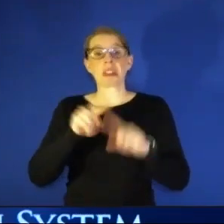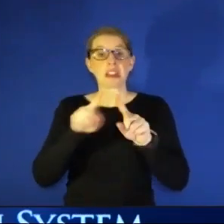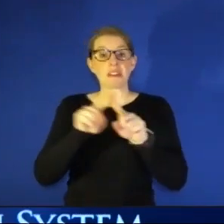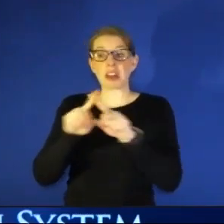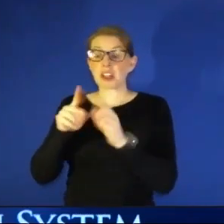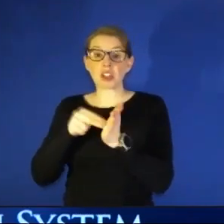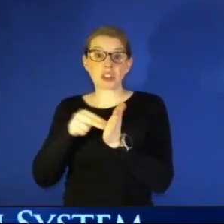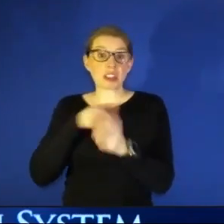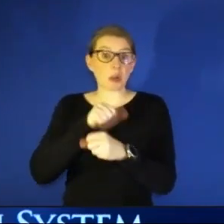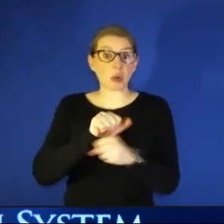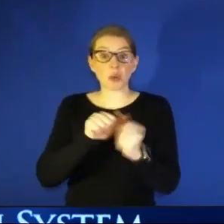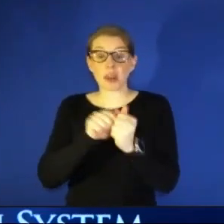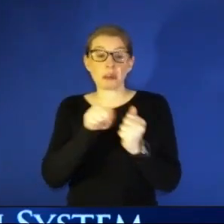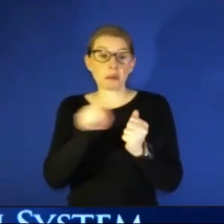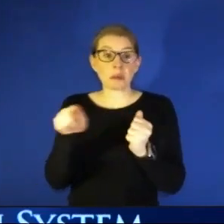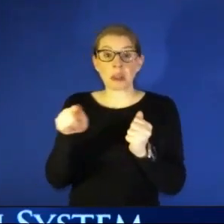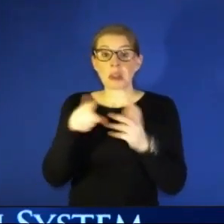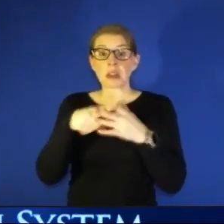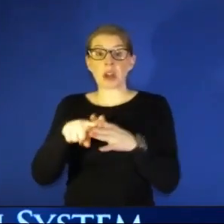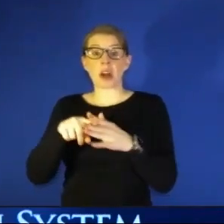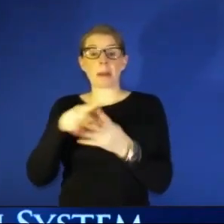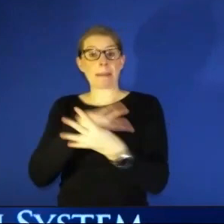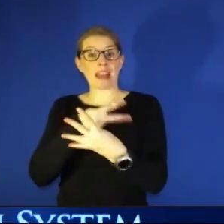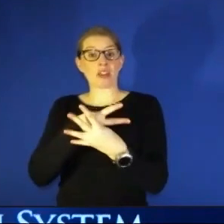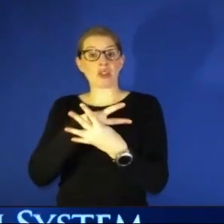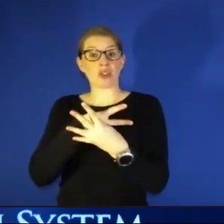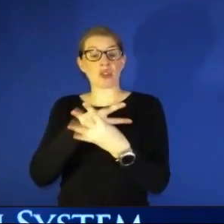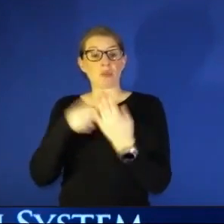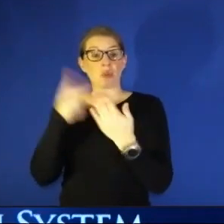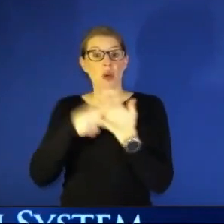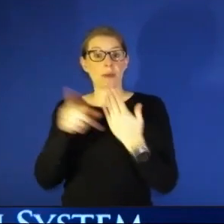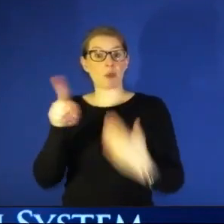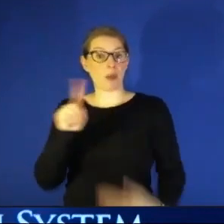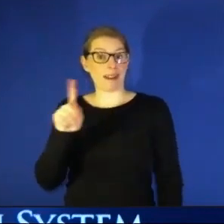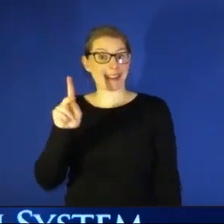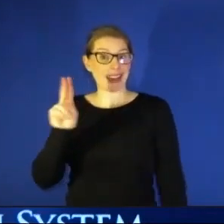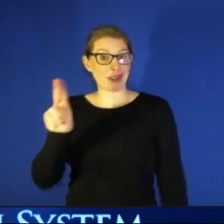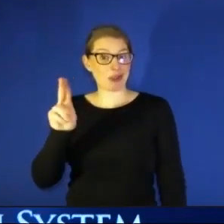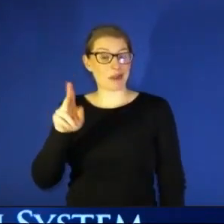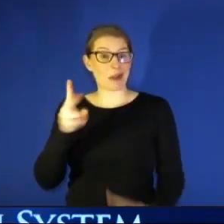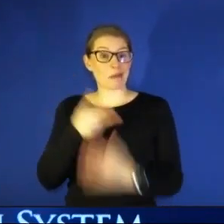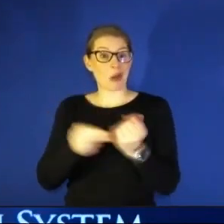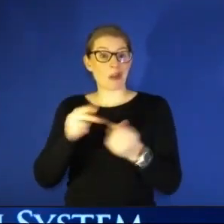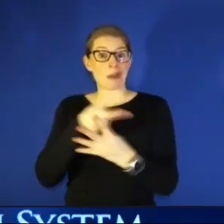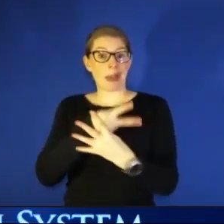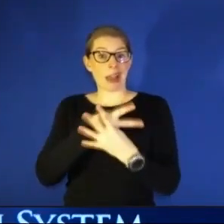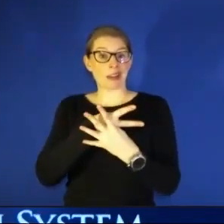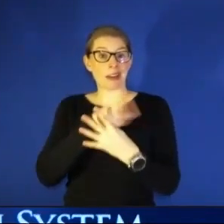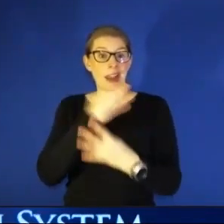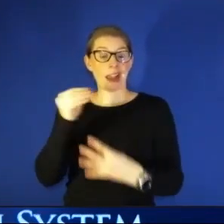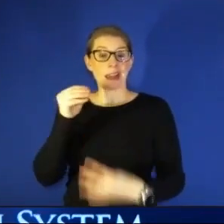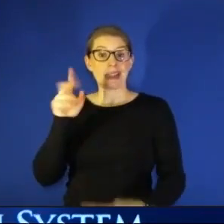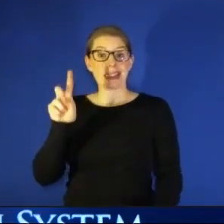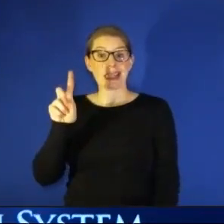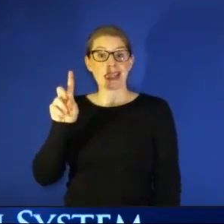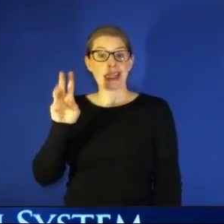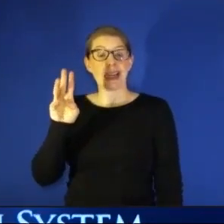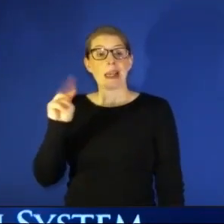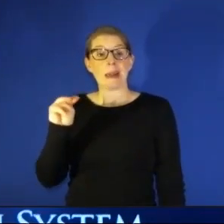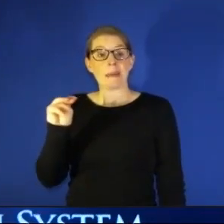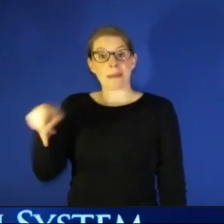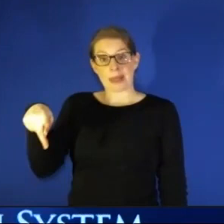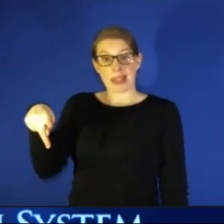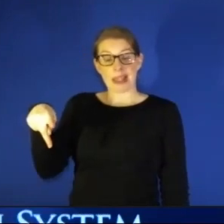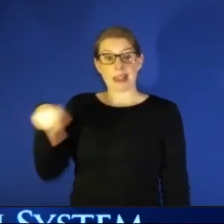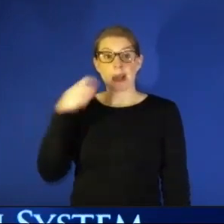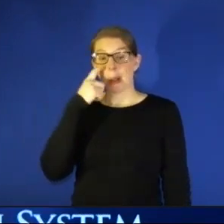with, and we entered into a master's program at KU, and I completed both a master's and a DNP, a Doctor of Nursing Practice here at